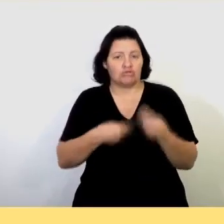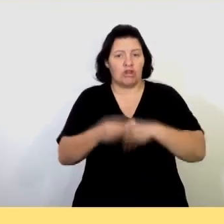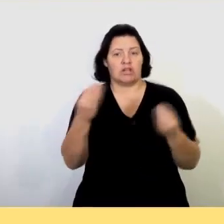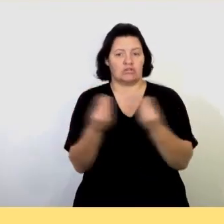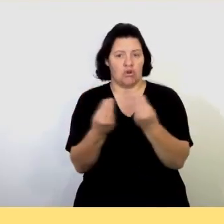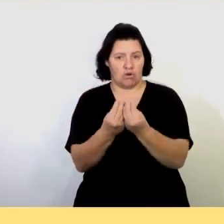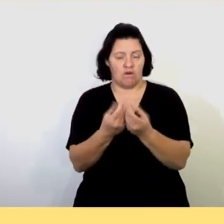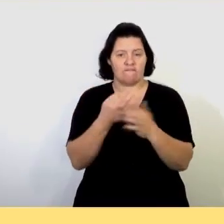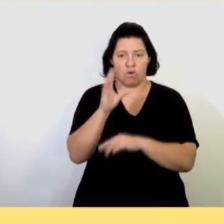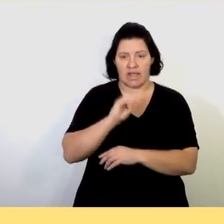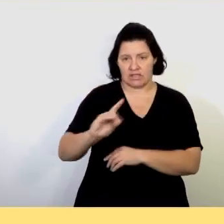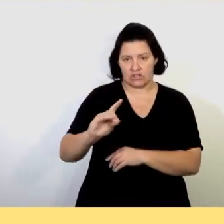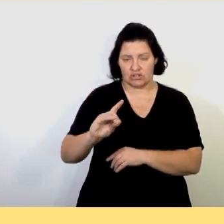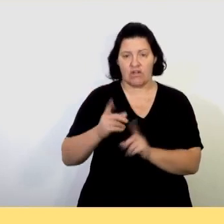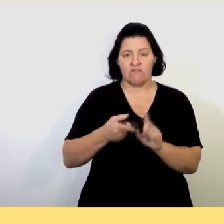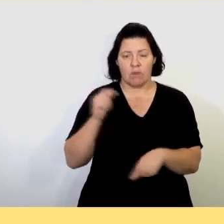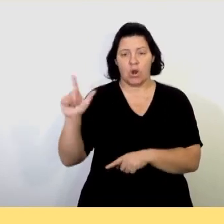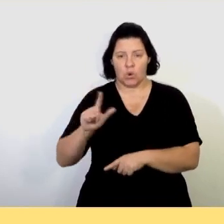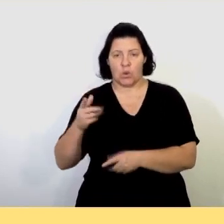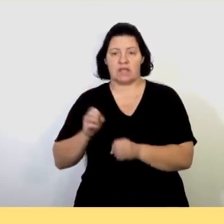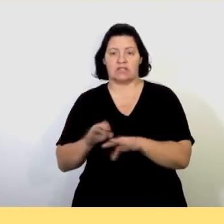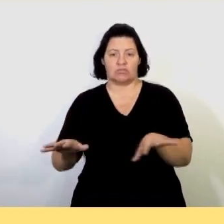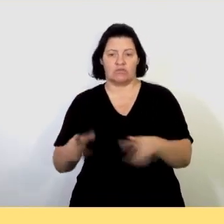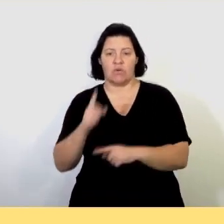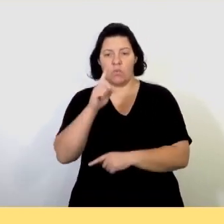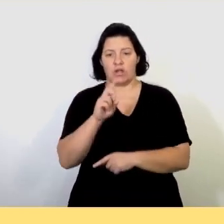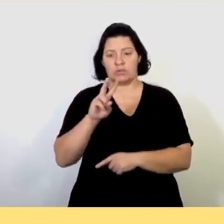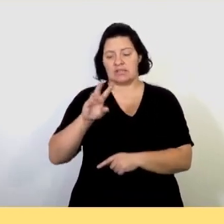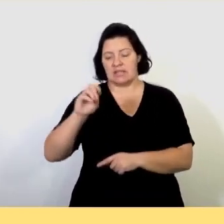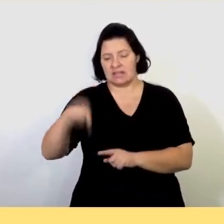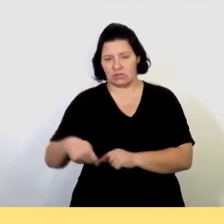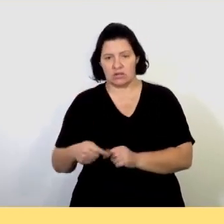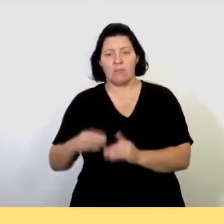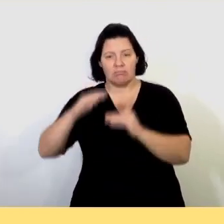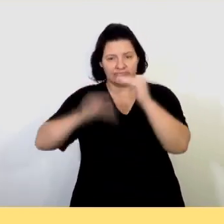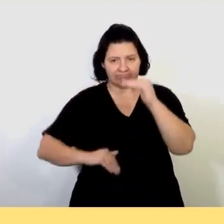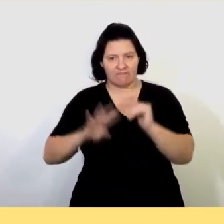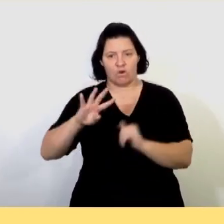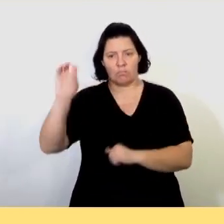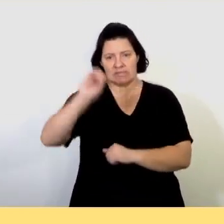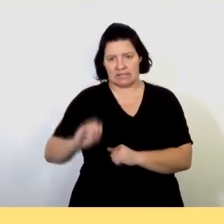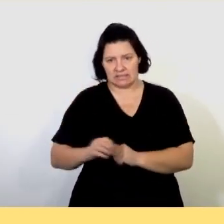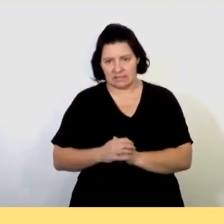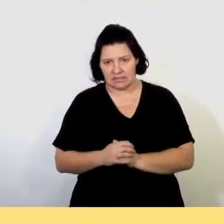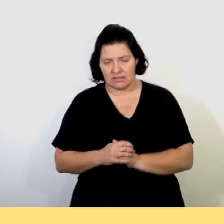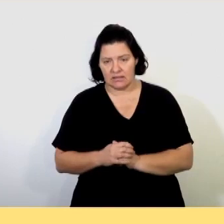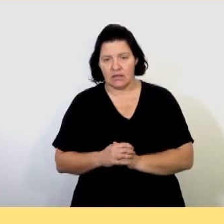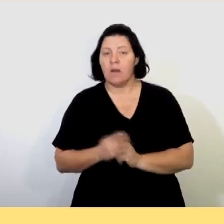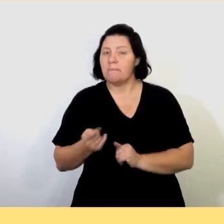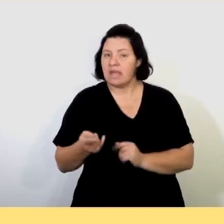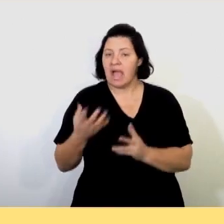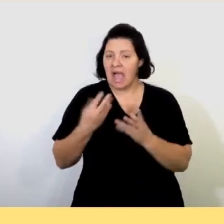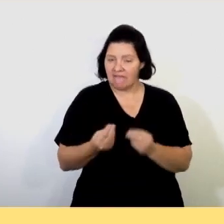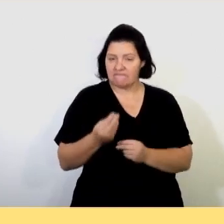bought trading stock for cash from Bluey Distributors, 120,000, subject to 4% trade discount.